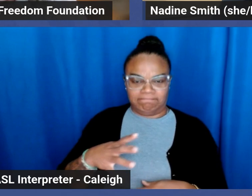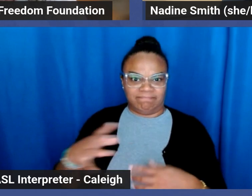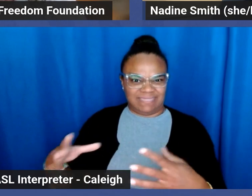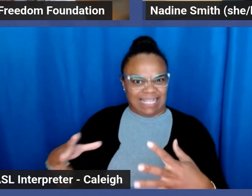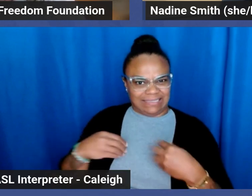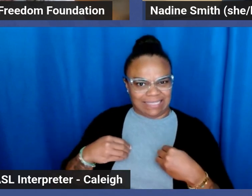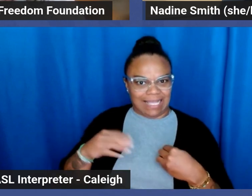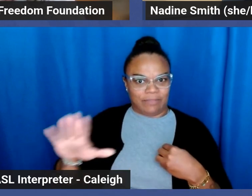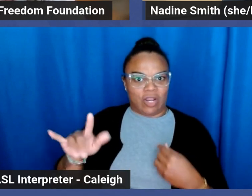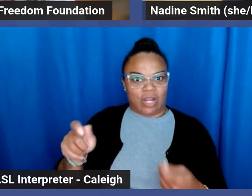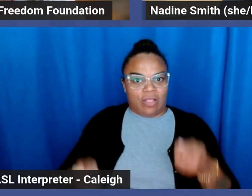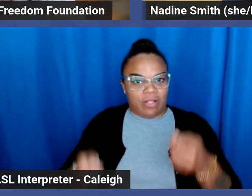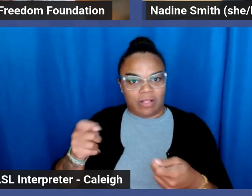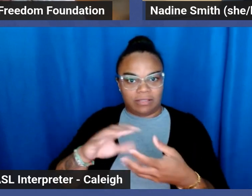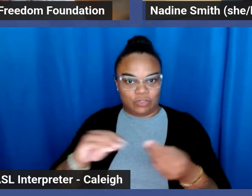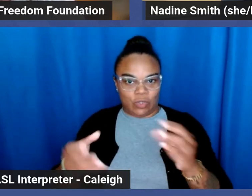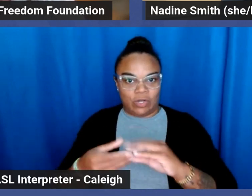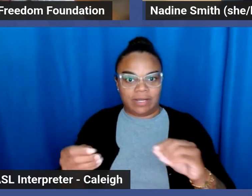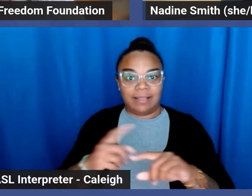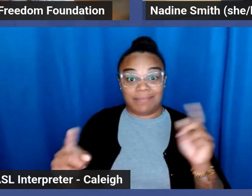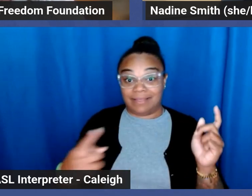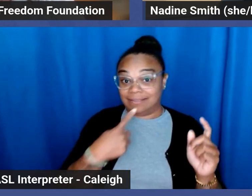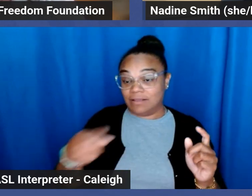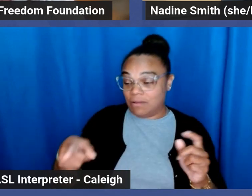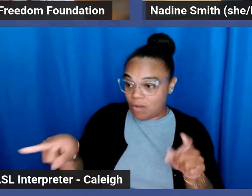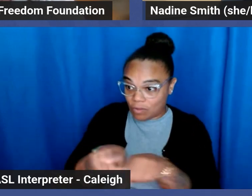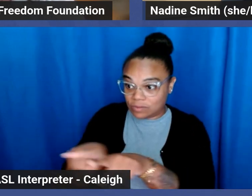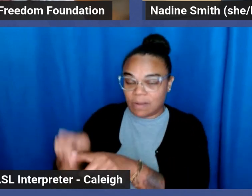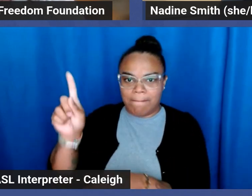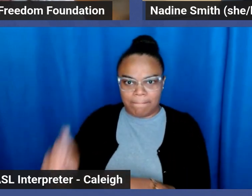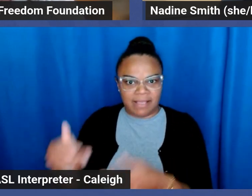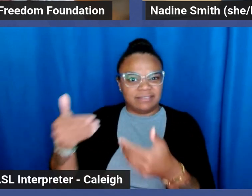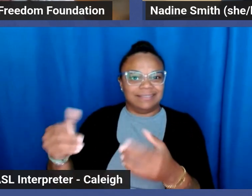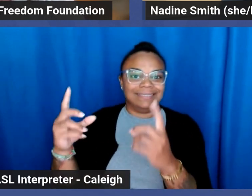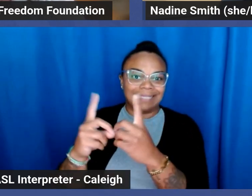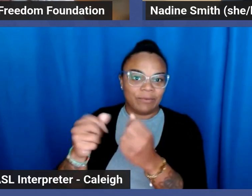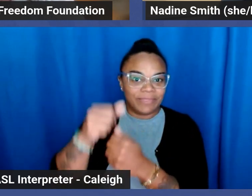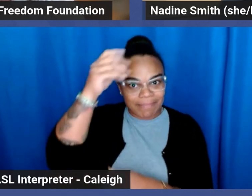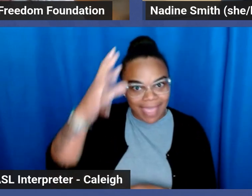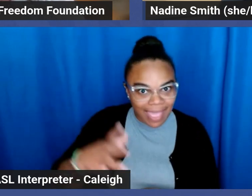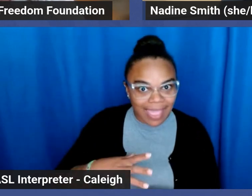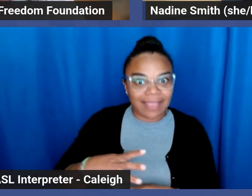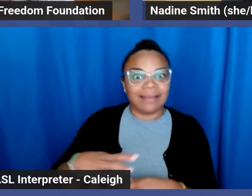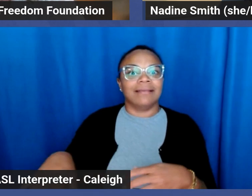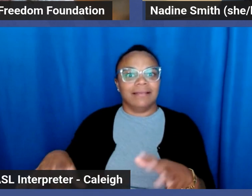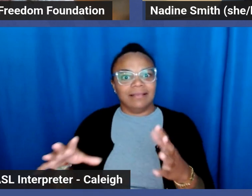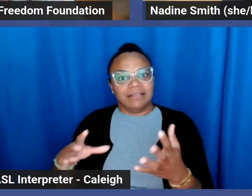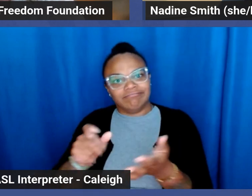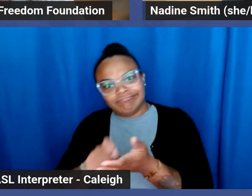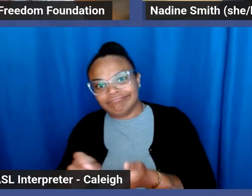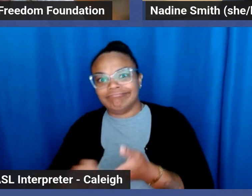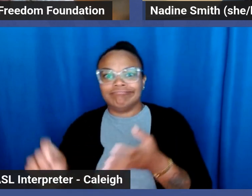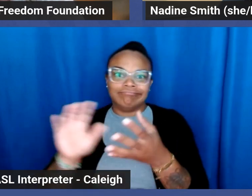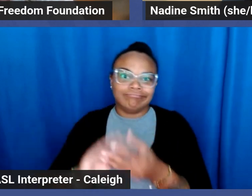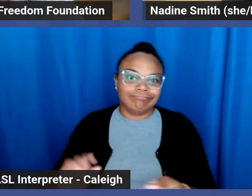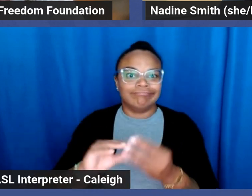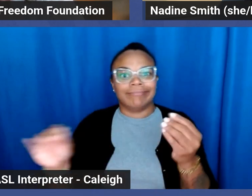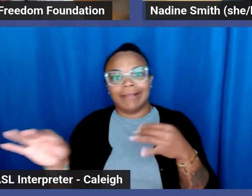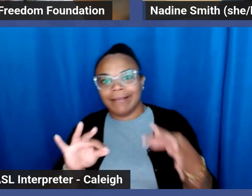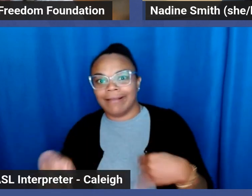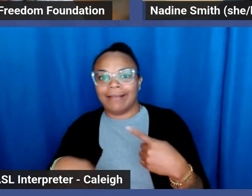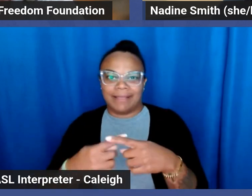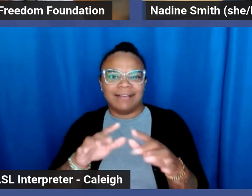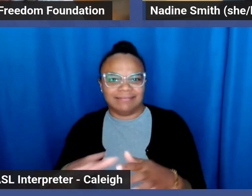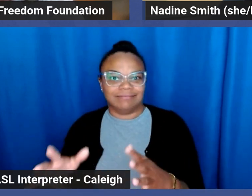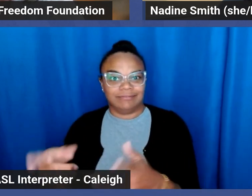moment. Now, that was in the 50s. Anita Bryant comes along later. I remember being a kid and wondering